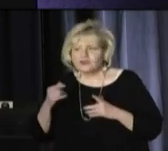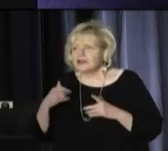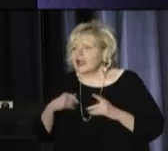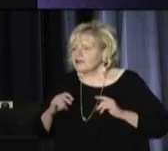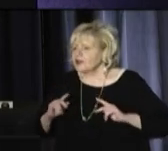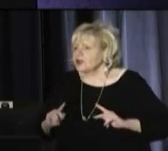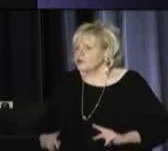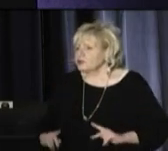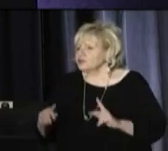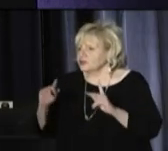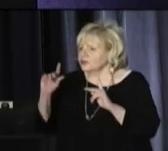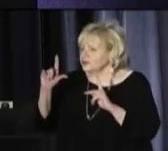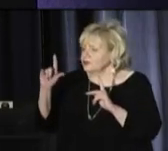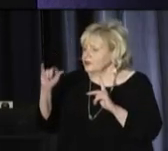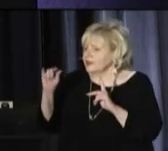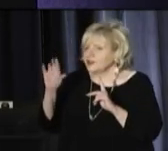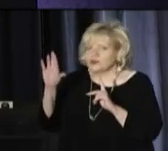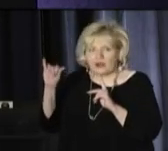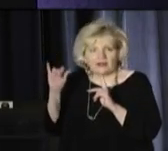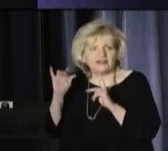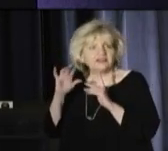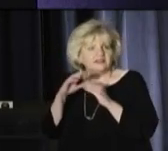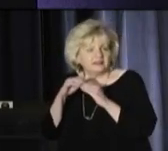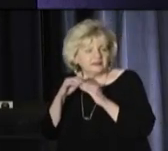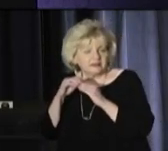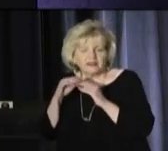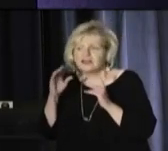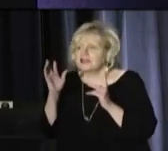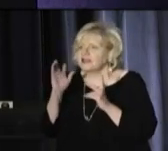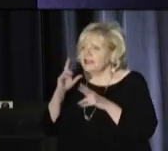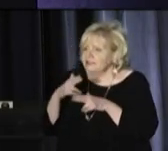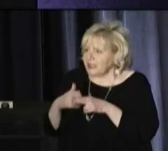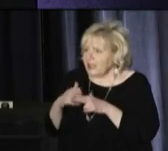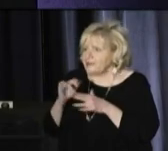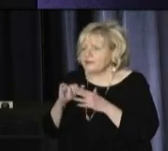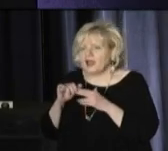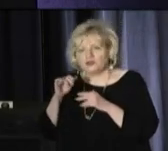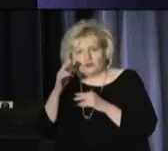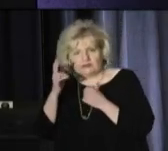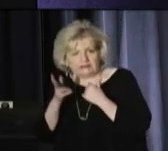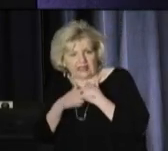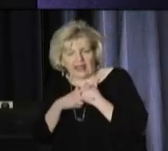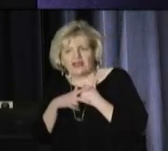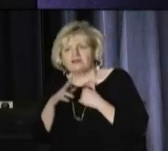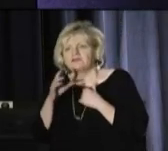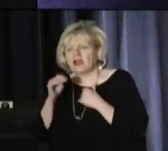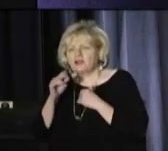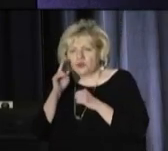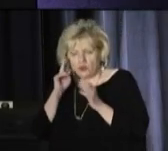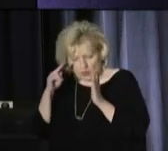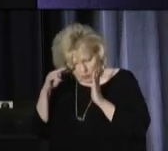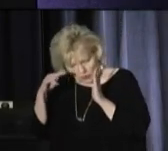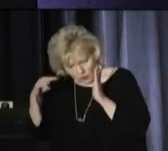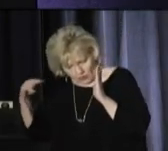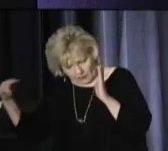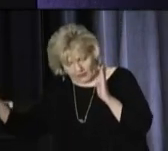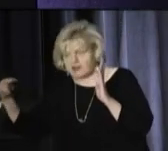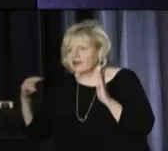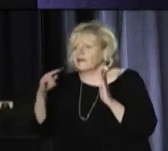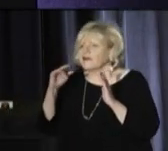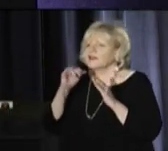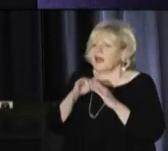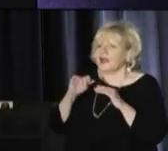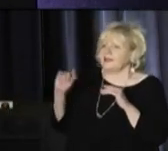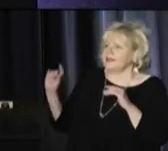literary canon. You should have the legacy of writers whose names you say, who you can trace back to. Here is